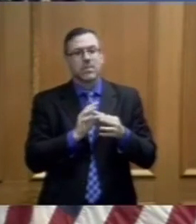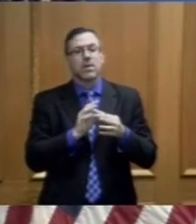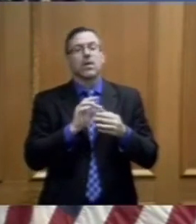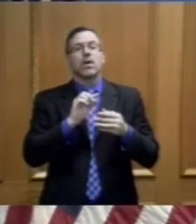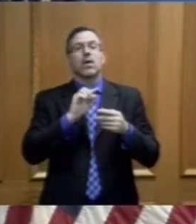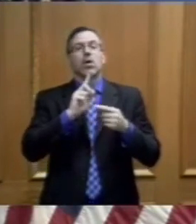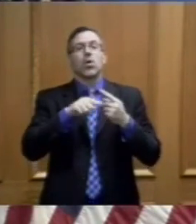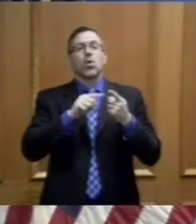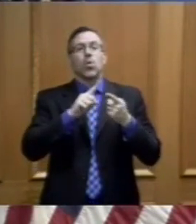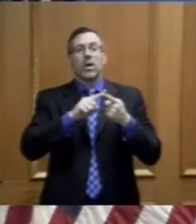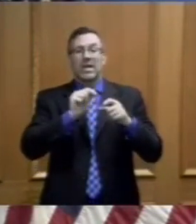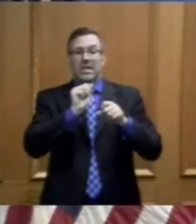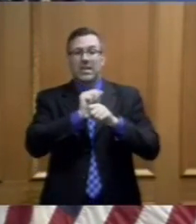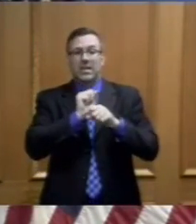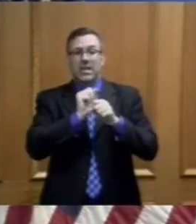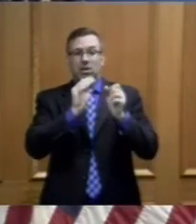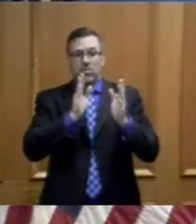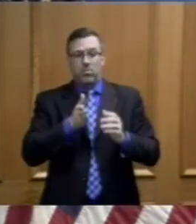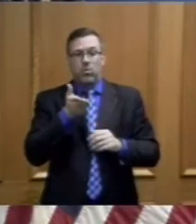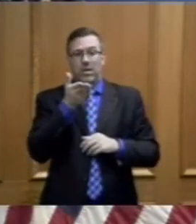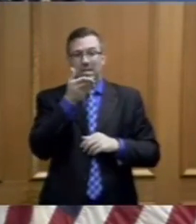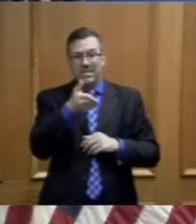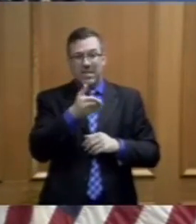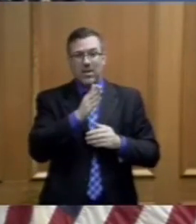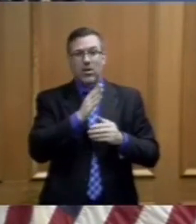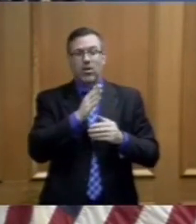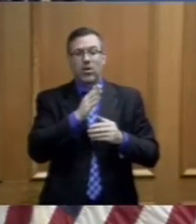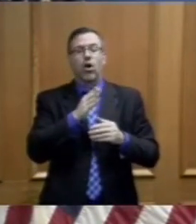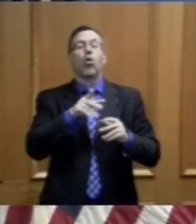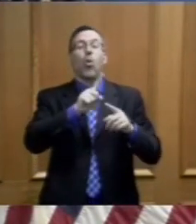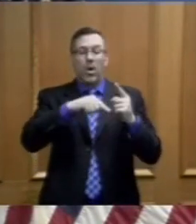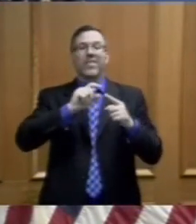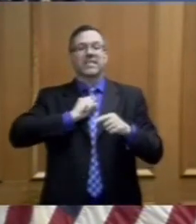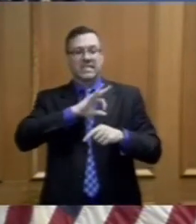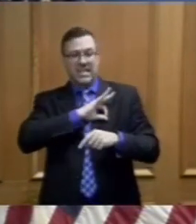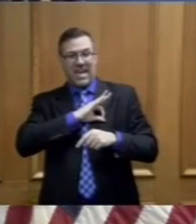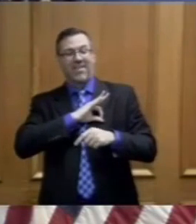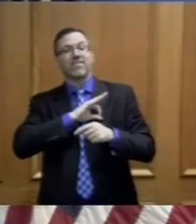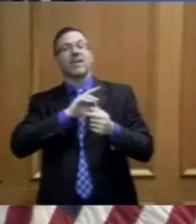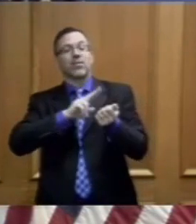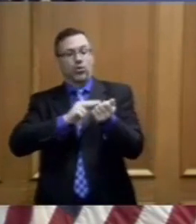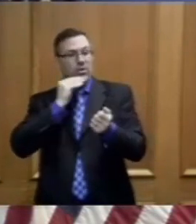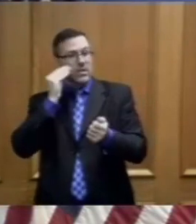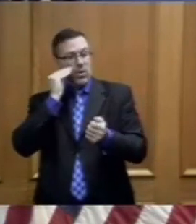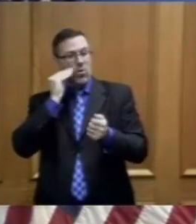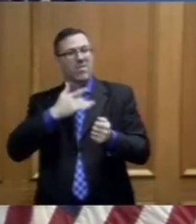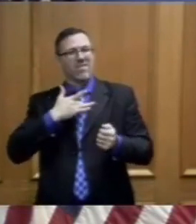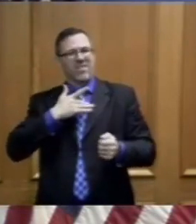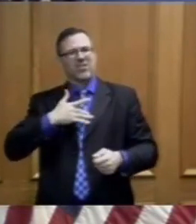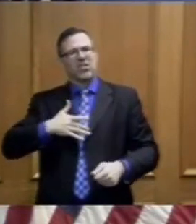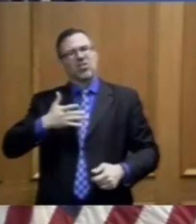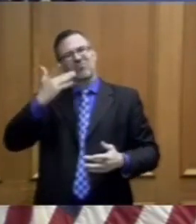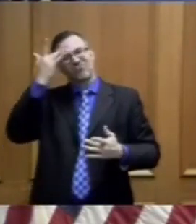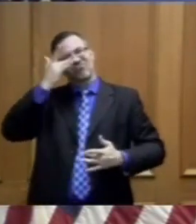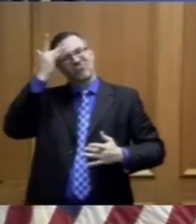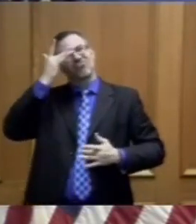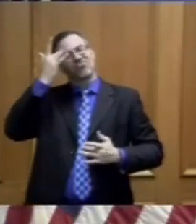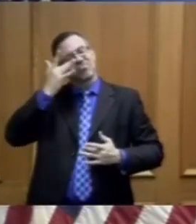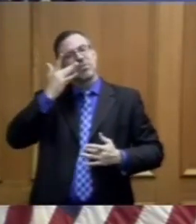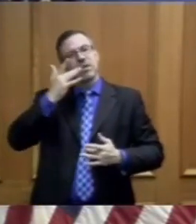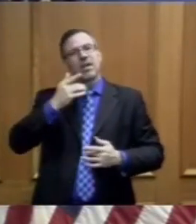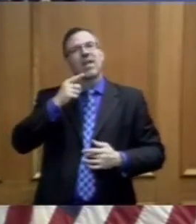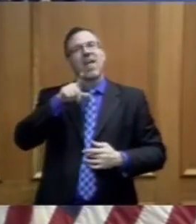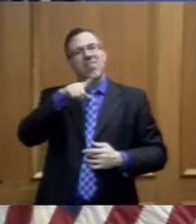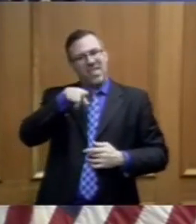employees there became symptomatic, they should have been asked to go home immediately and called the health department. He said he did not think